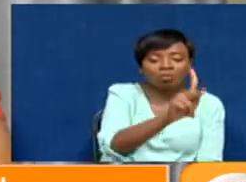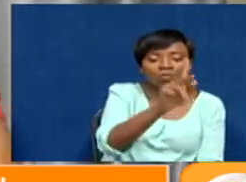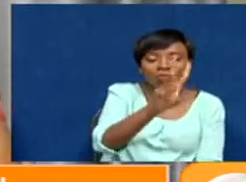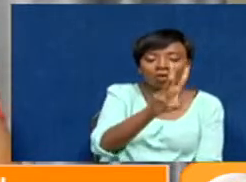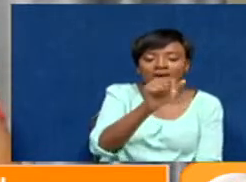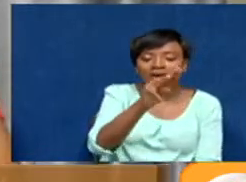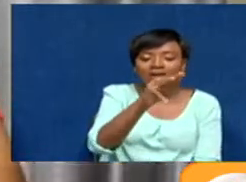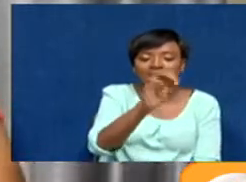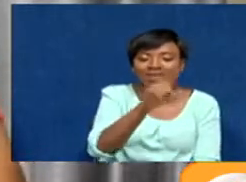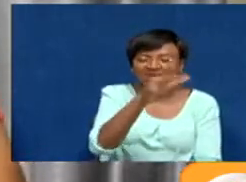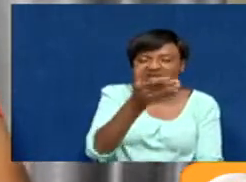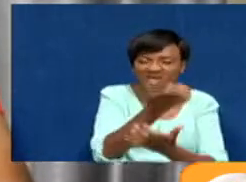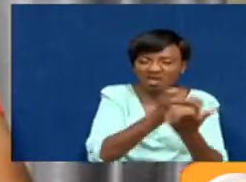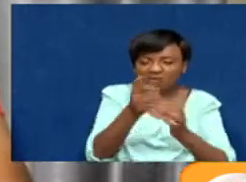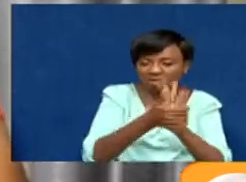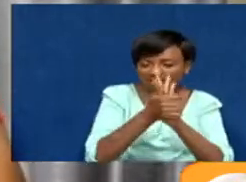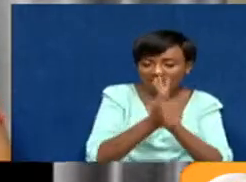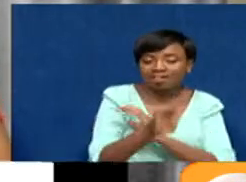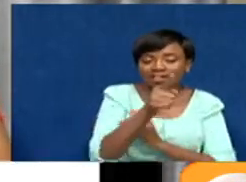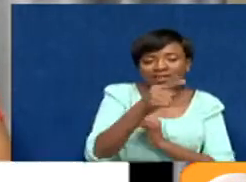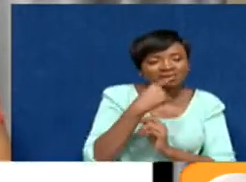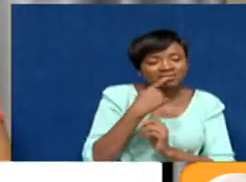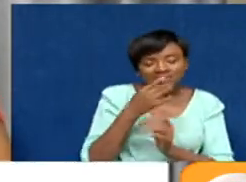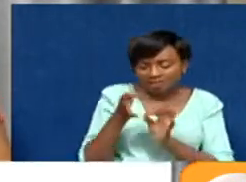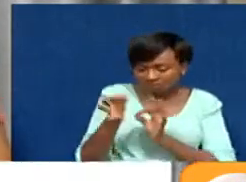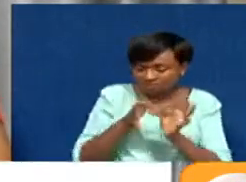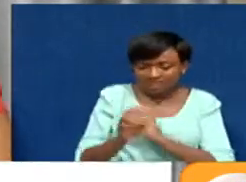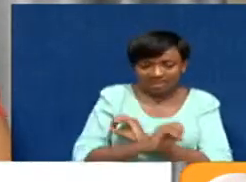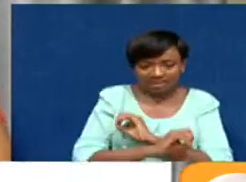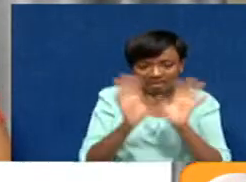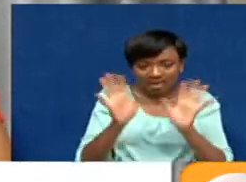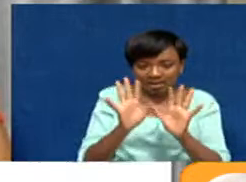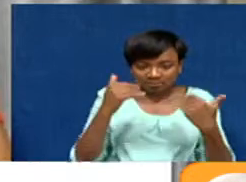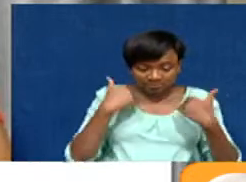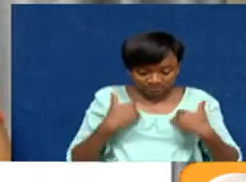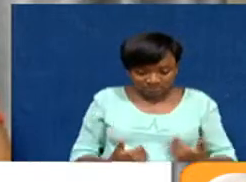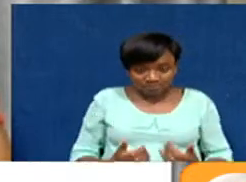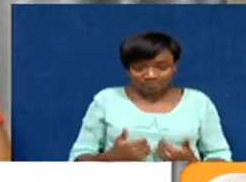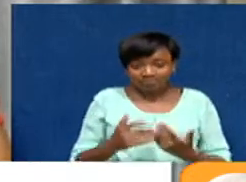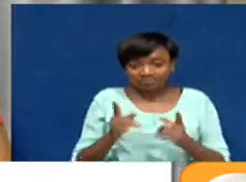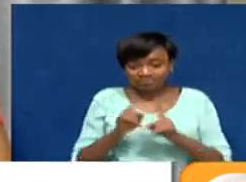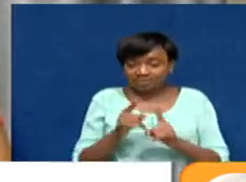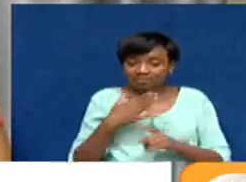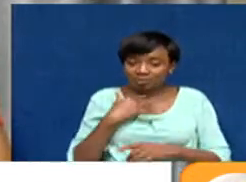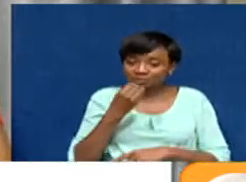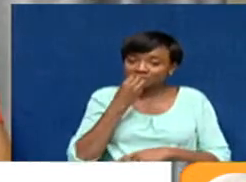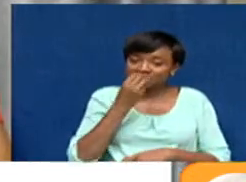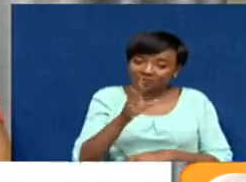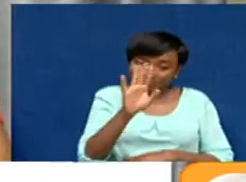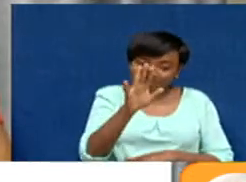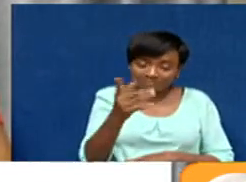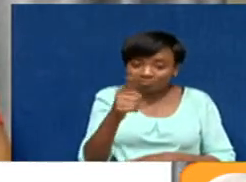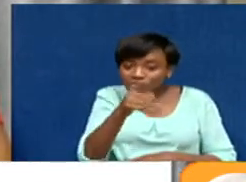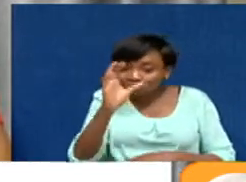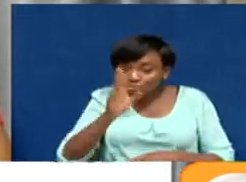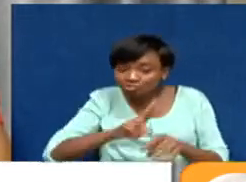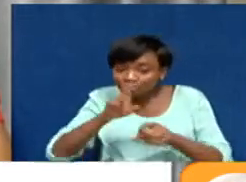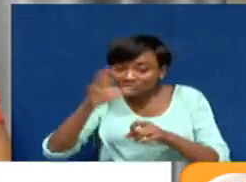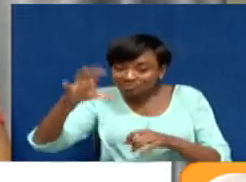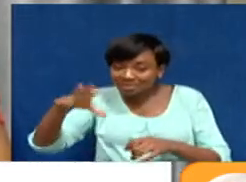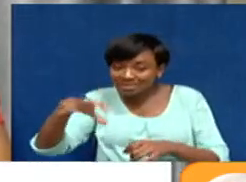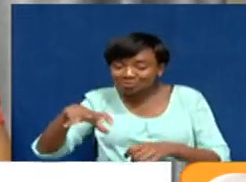So for me, a message to Kenyans who use public transport services is that they brace themselves, because as it